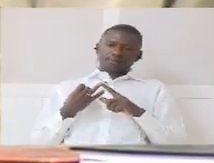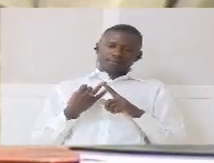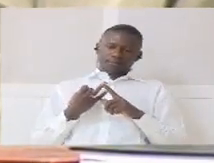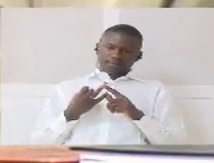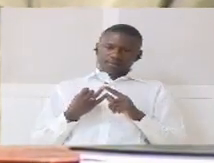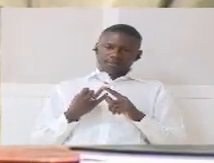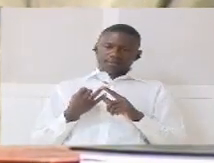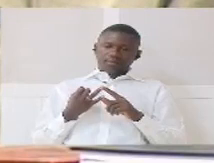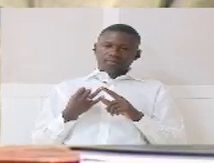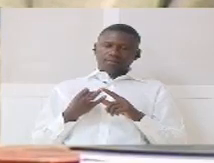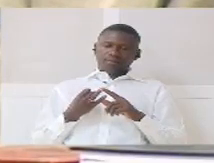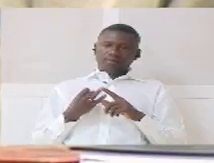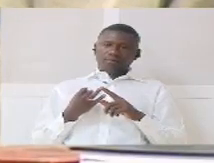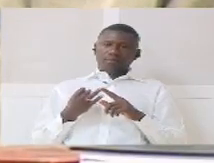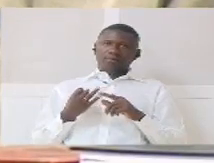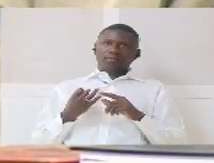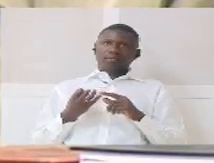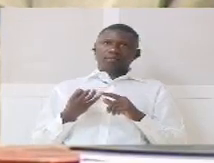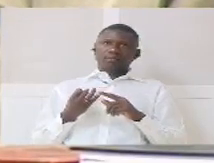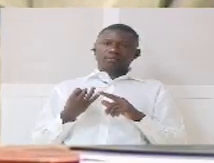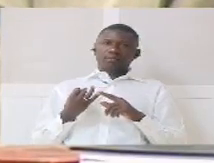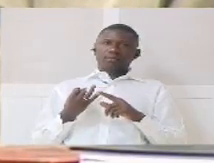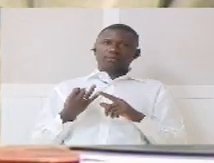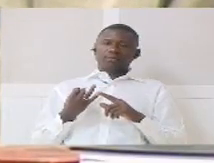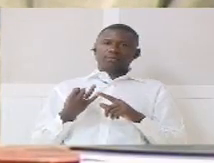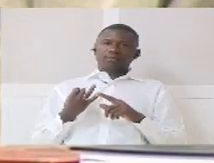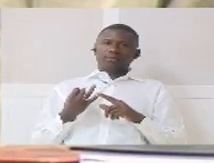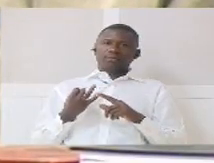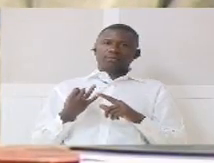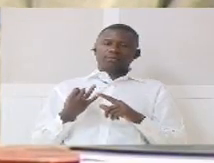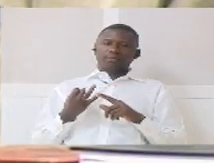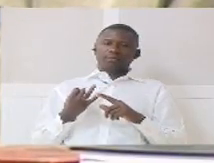lakulu alike kenyaming pru alikao kaito lumenu fintindi.